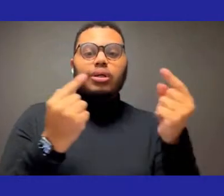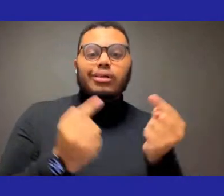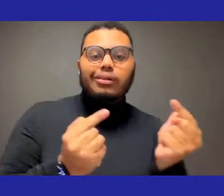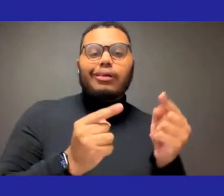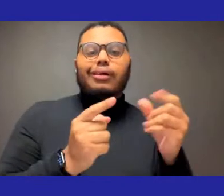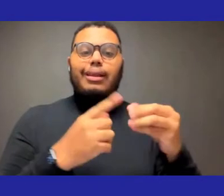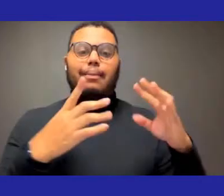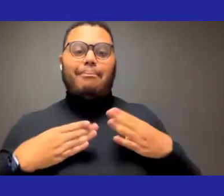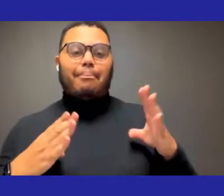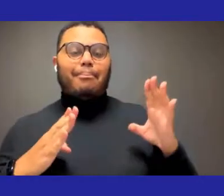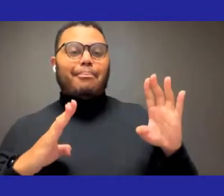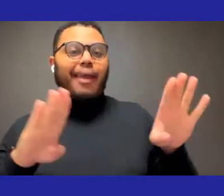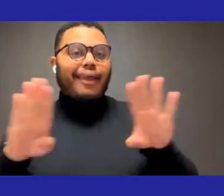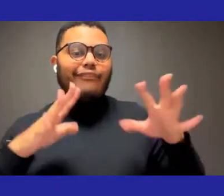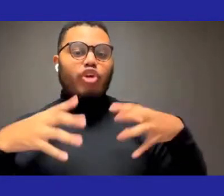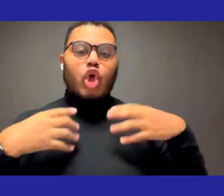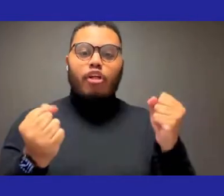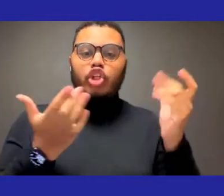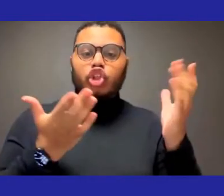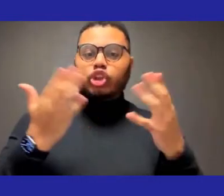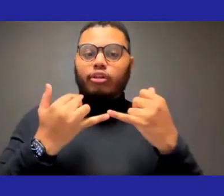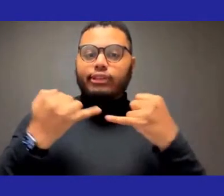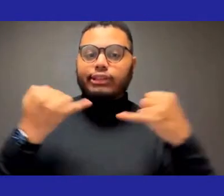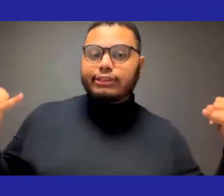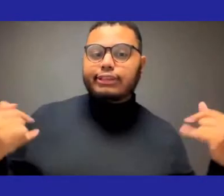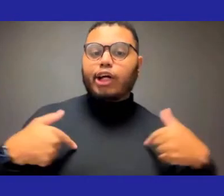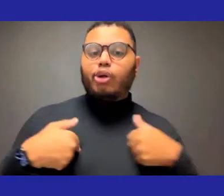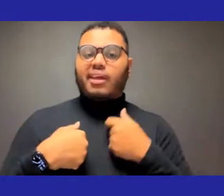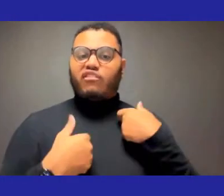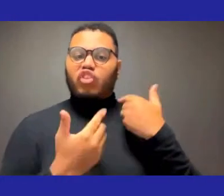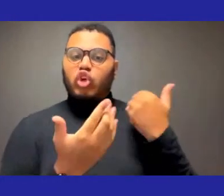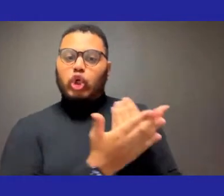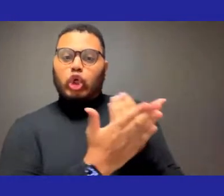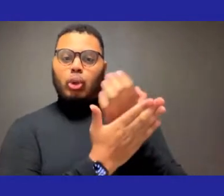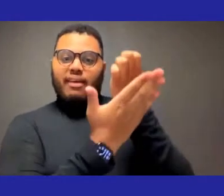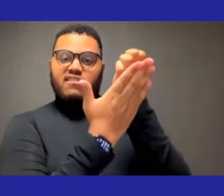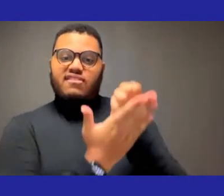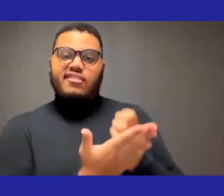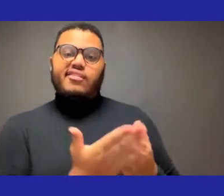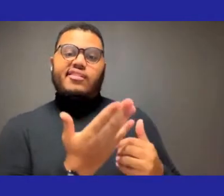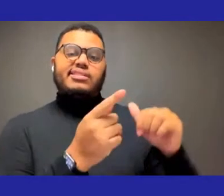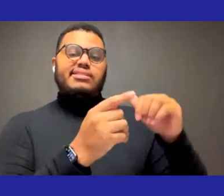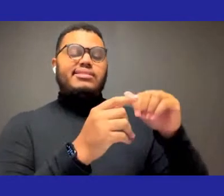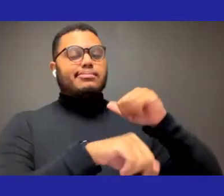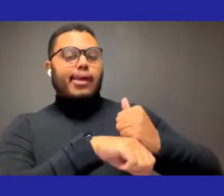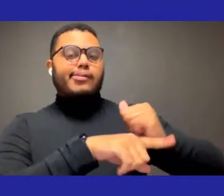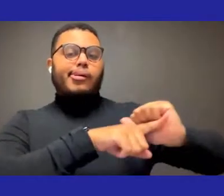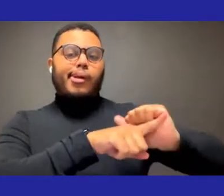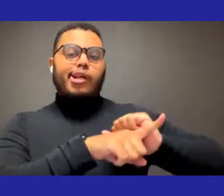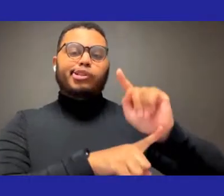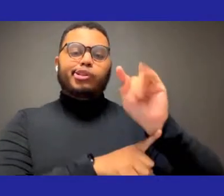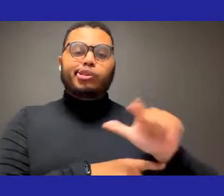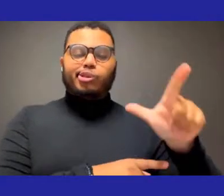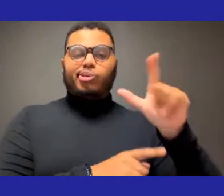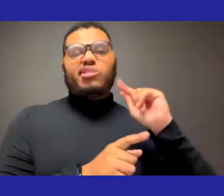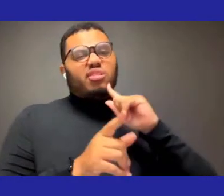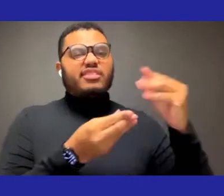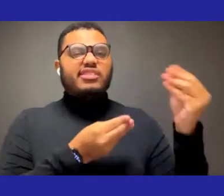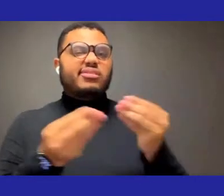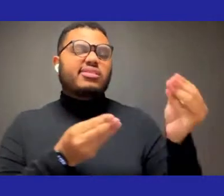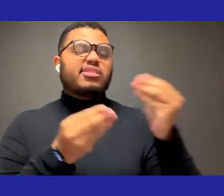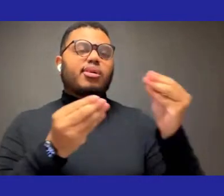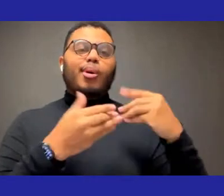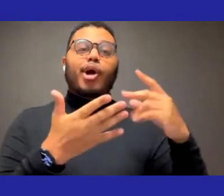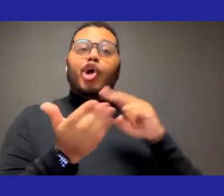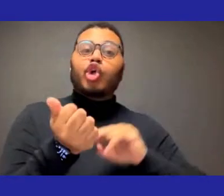have a new evidence-based practice tool that we just rolled out, and this was all really facilitated by our nurse leaders and also frontline staff. So we're really